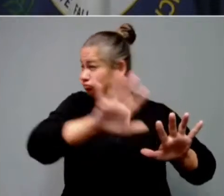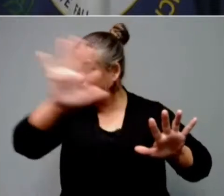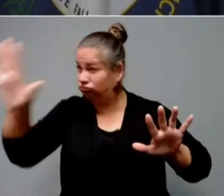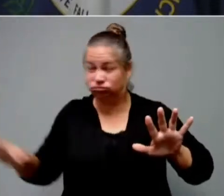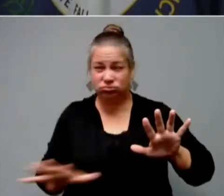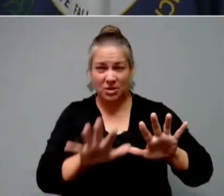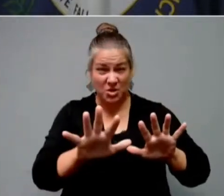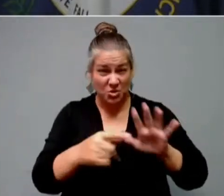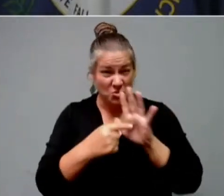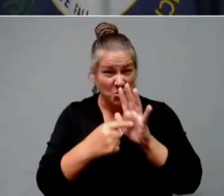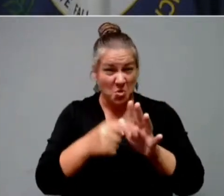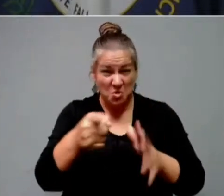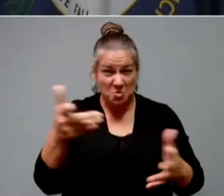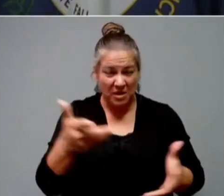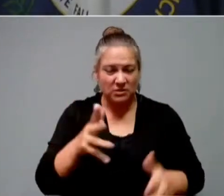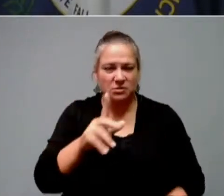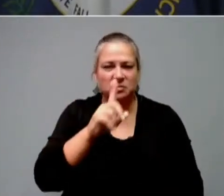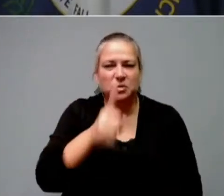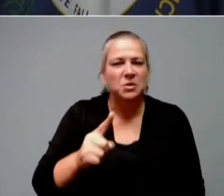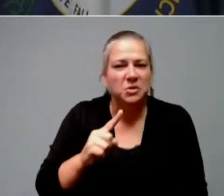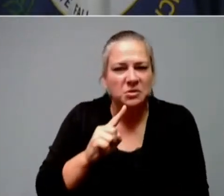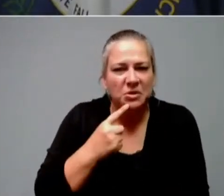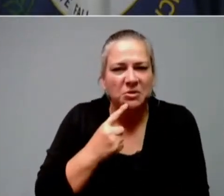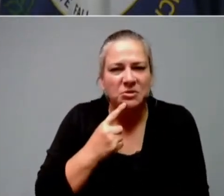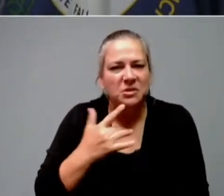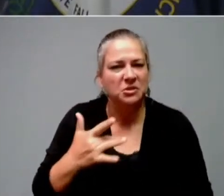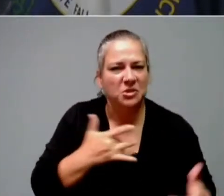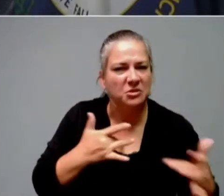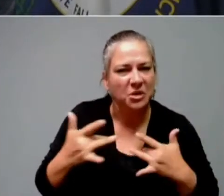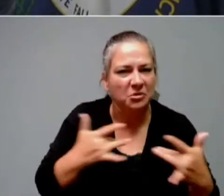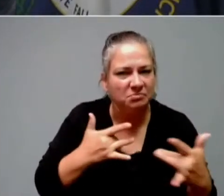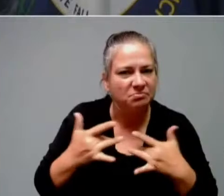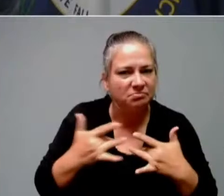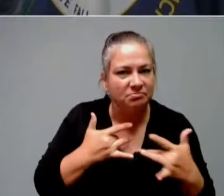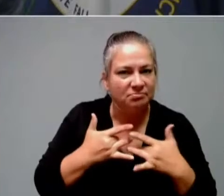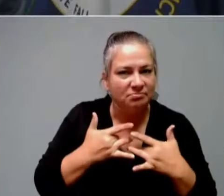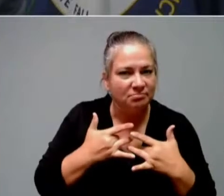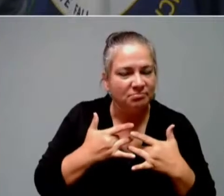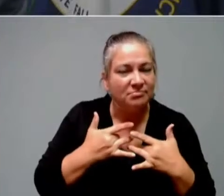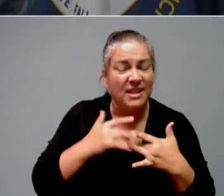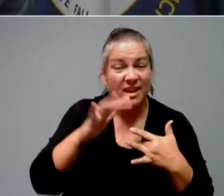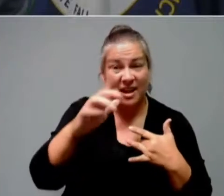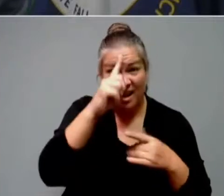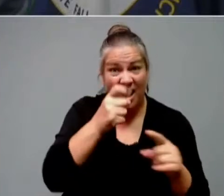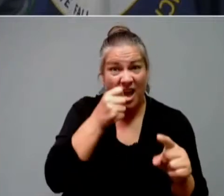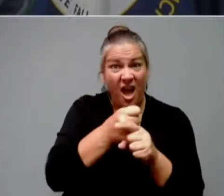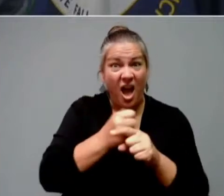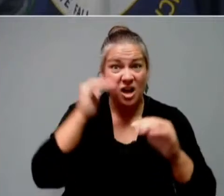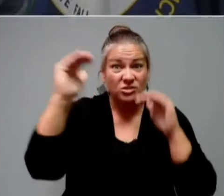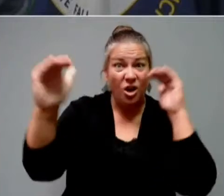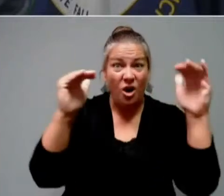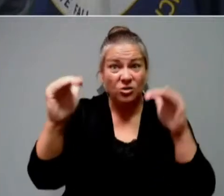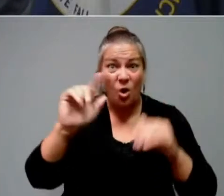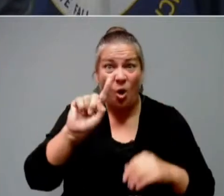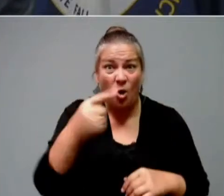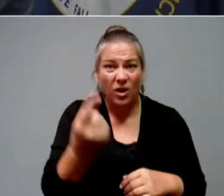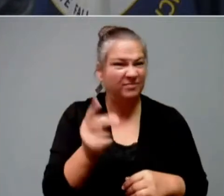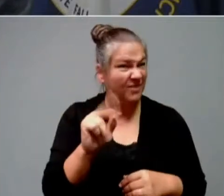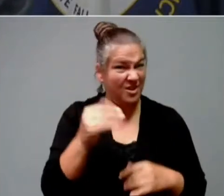is. This isn't just hitting adults. The U.S. has now reported a record